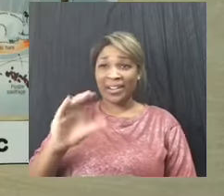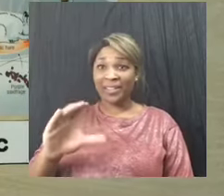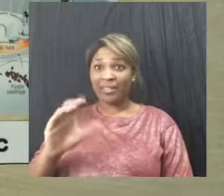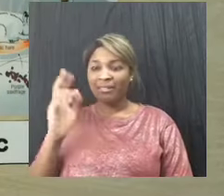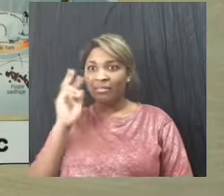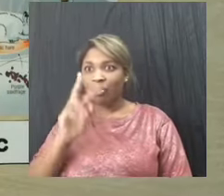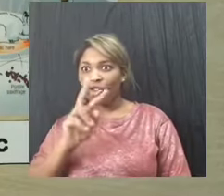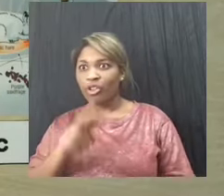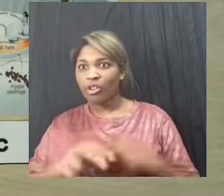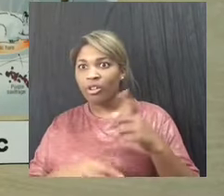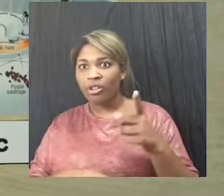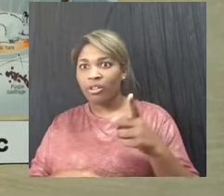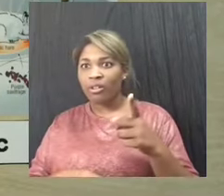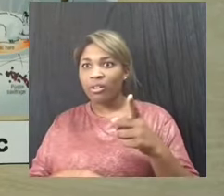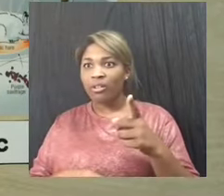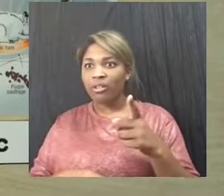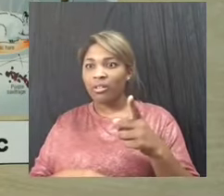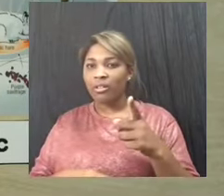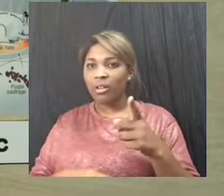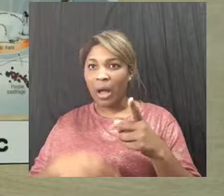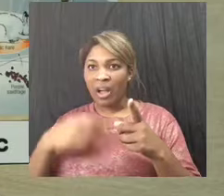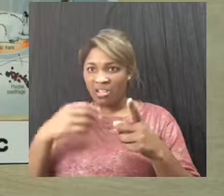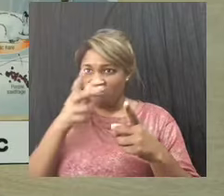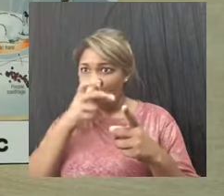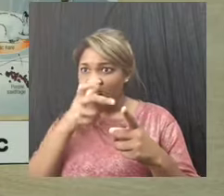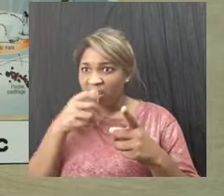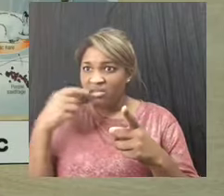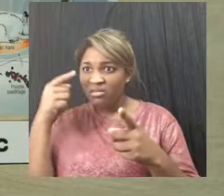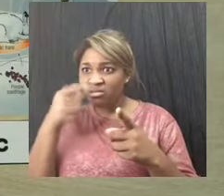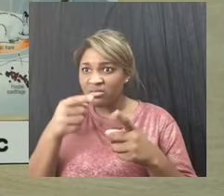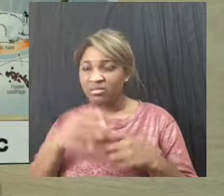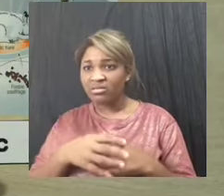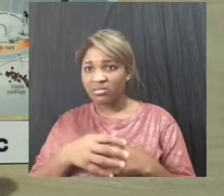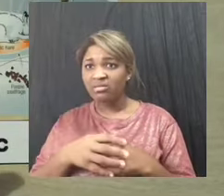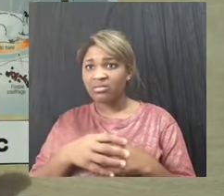this. There's some bugs there.